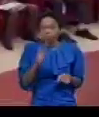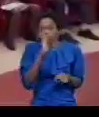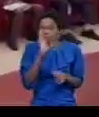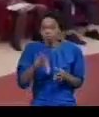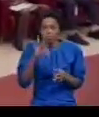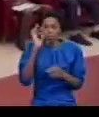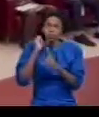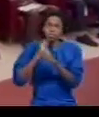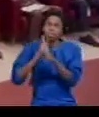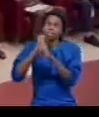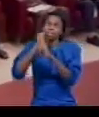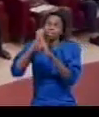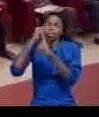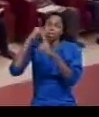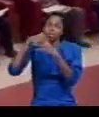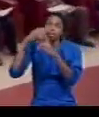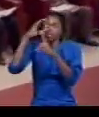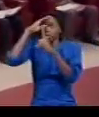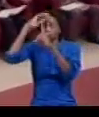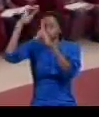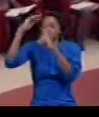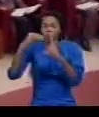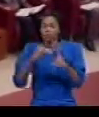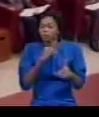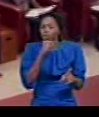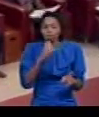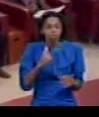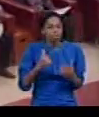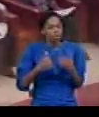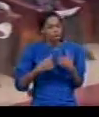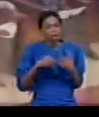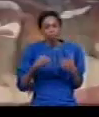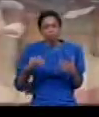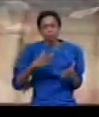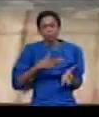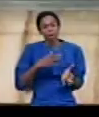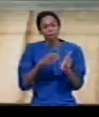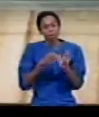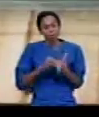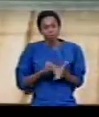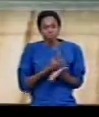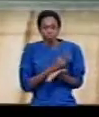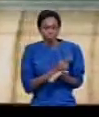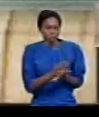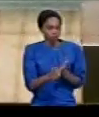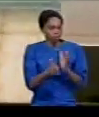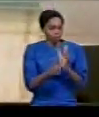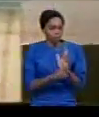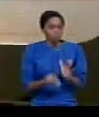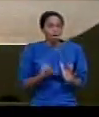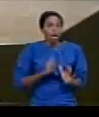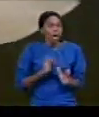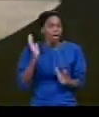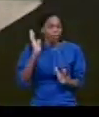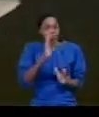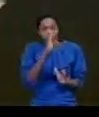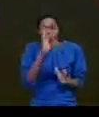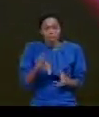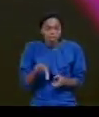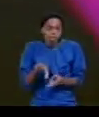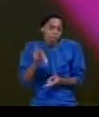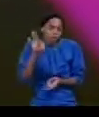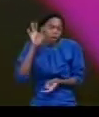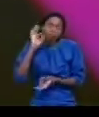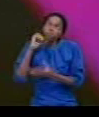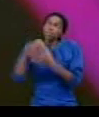not having mine own righteousness. And be found in him,